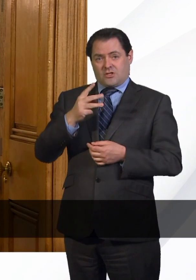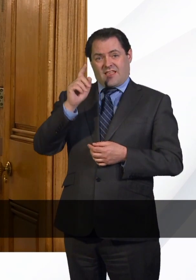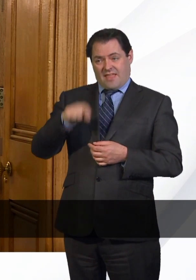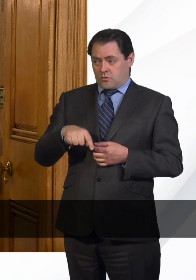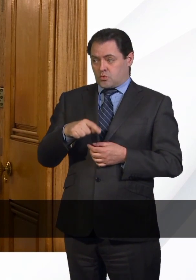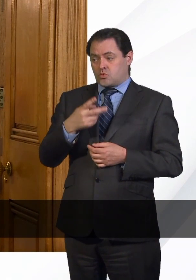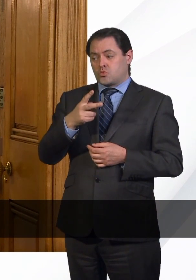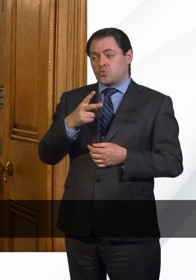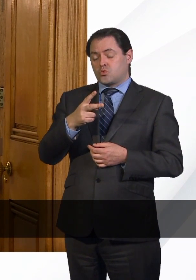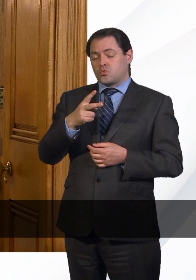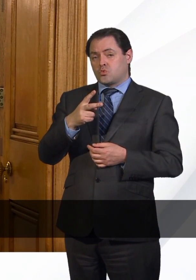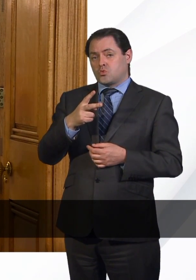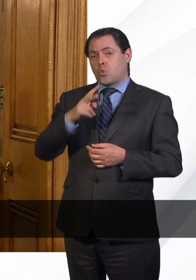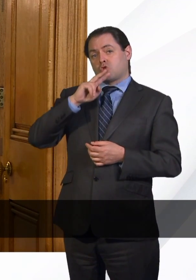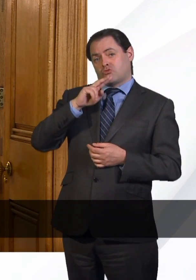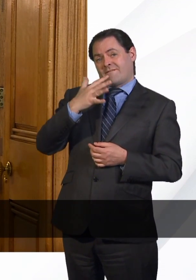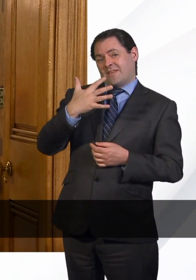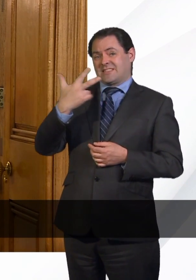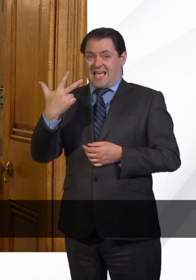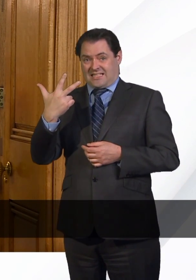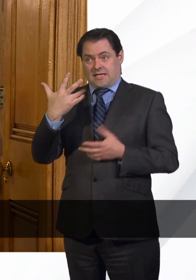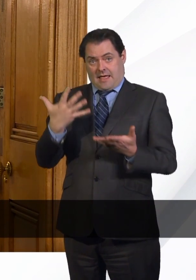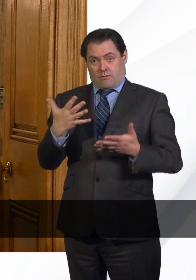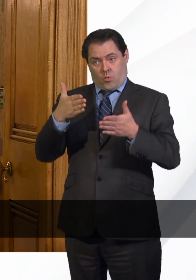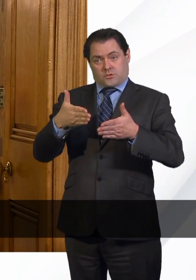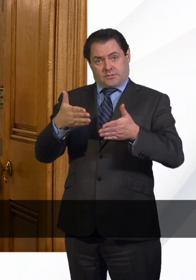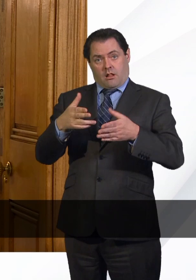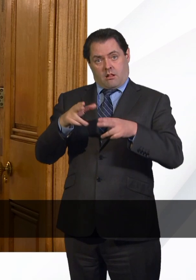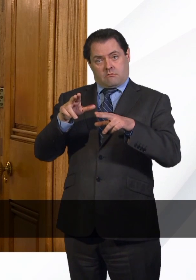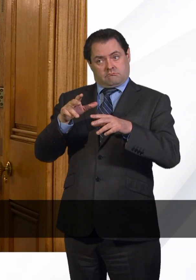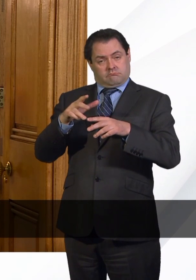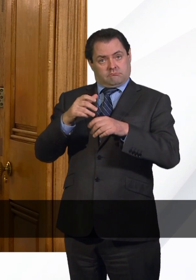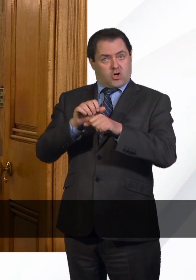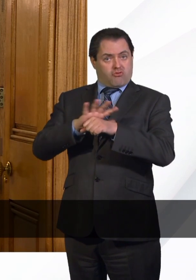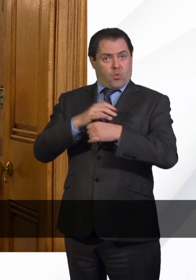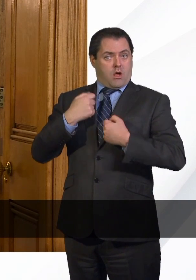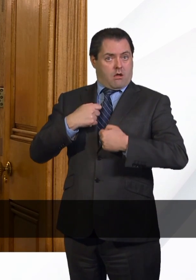13,258 people are in hospital with coronavirus, and